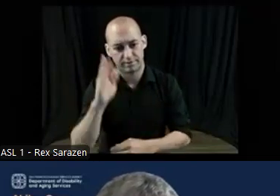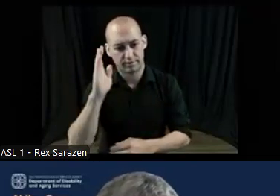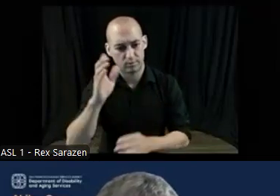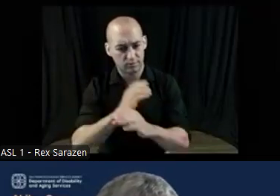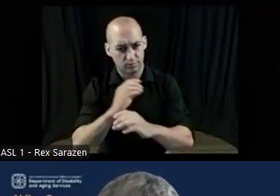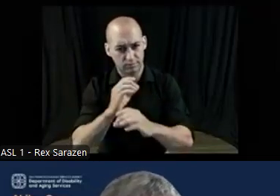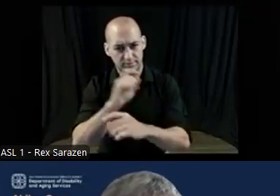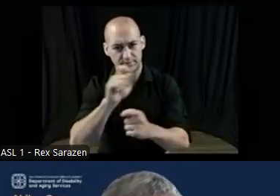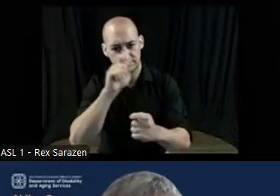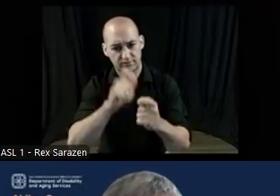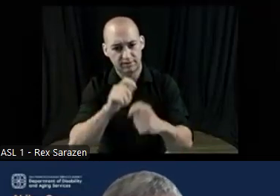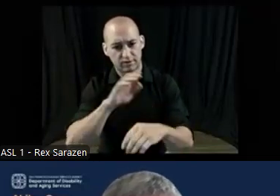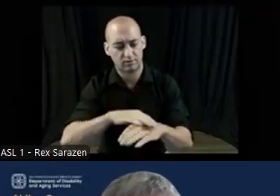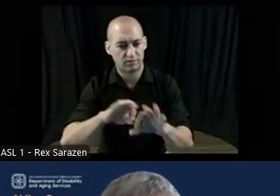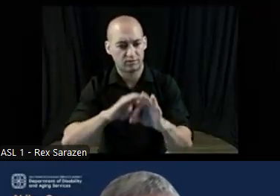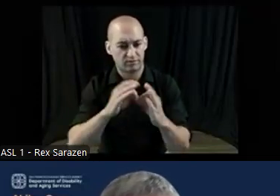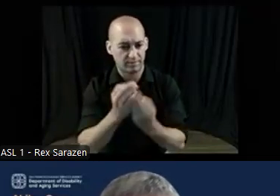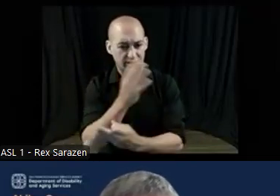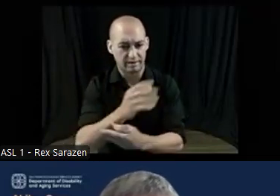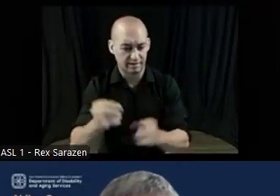at families and individuals,